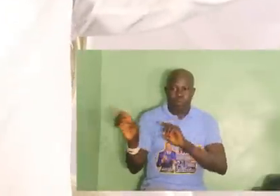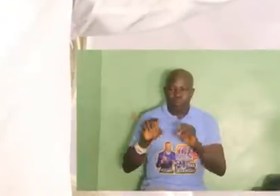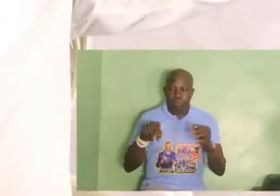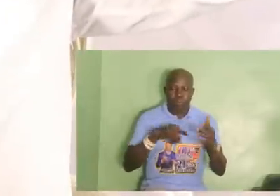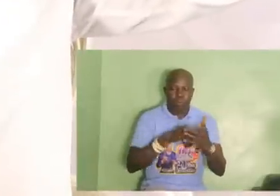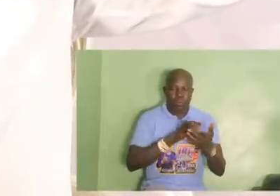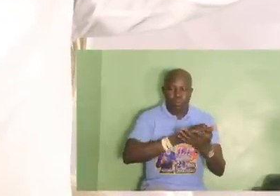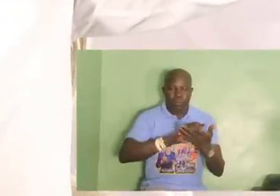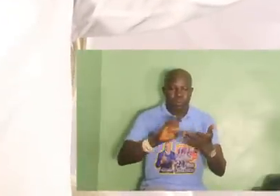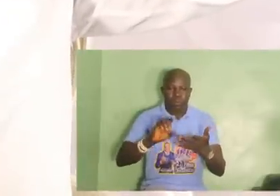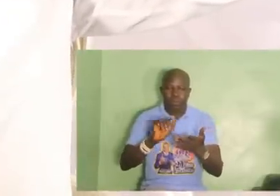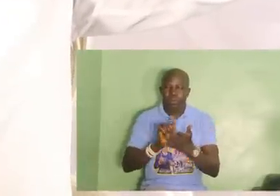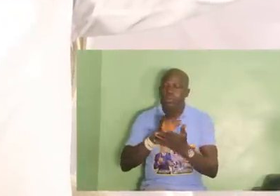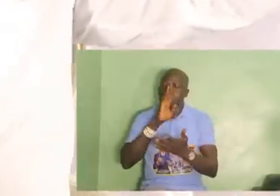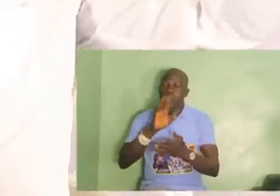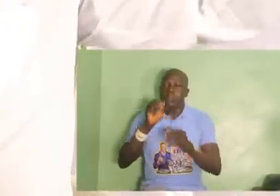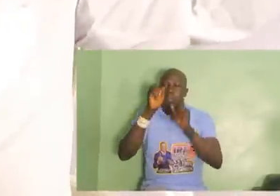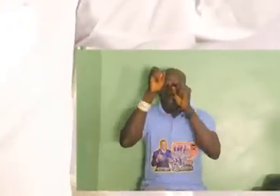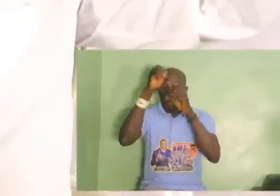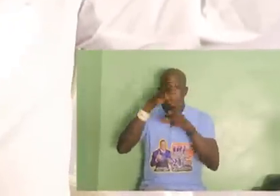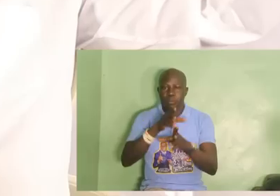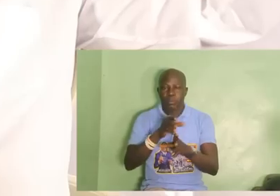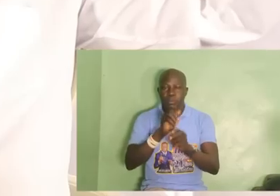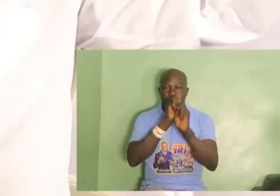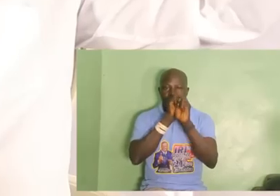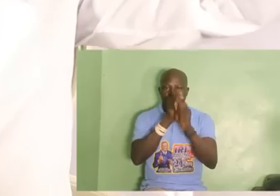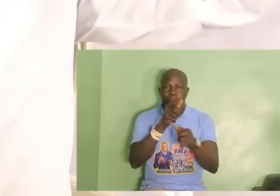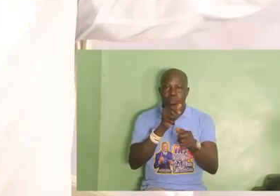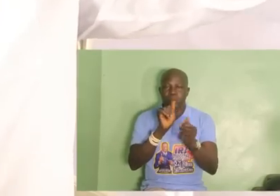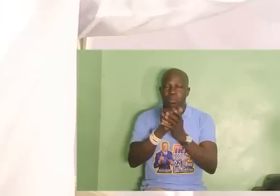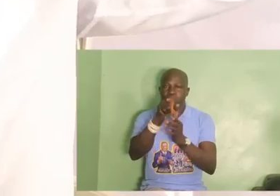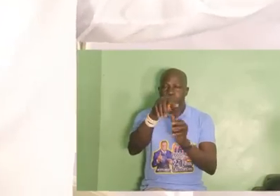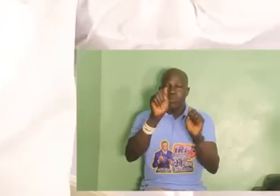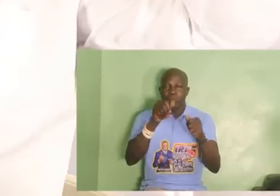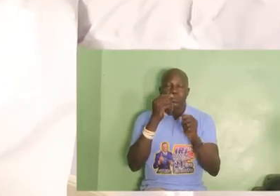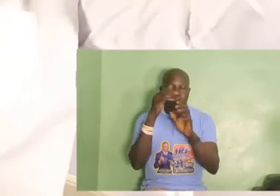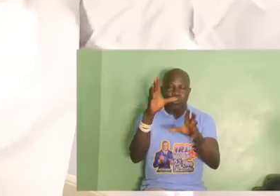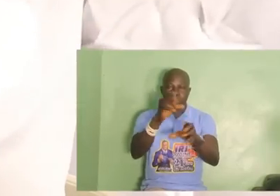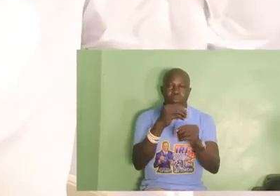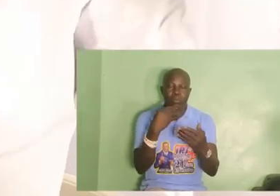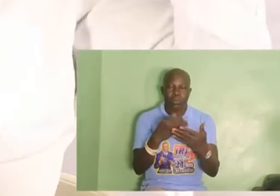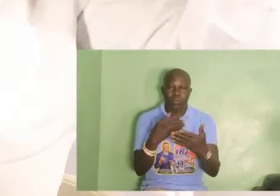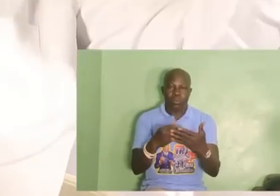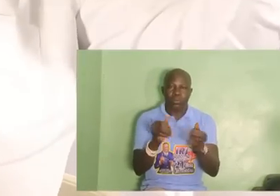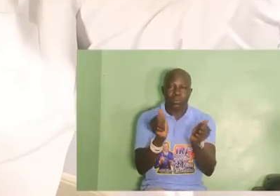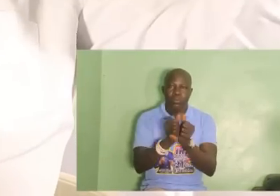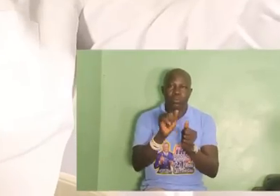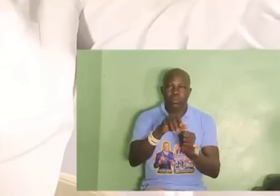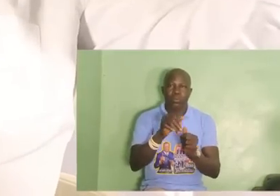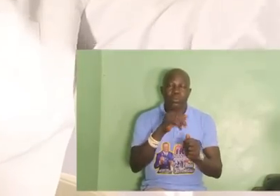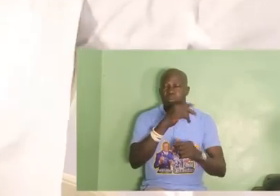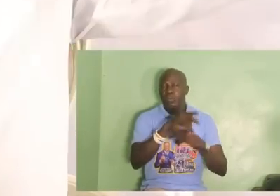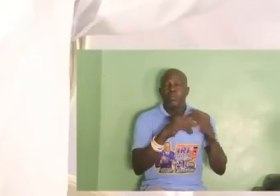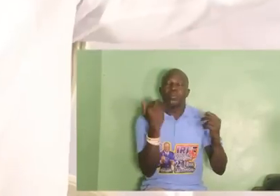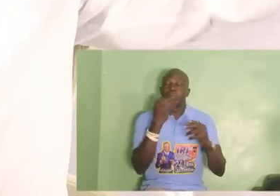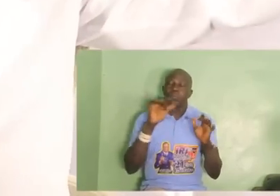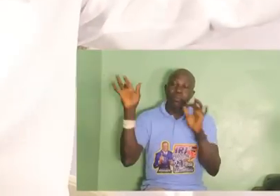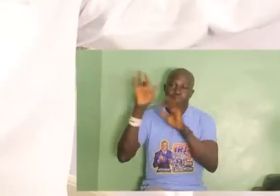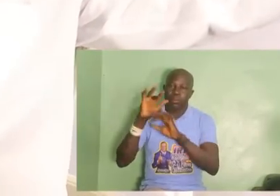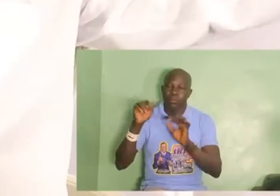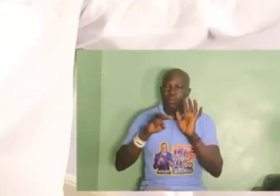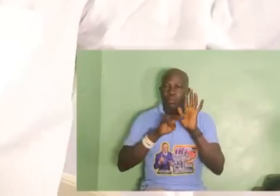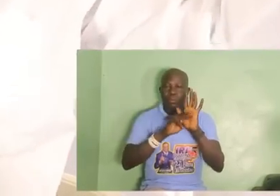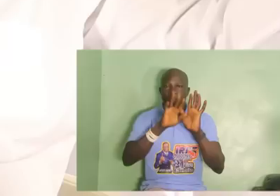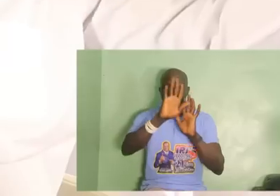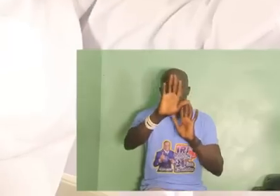je ki olorun alafia may god of peace ki o wa pelu gbogbo eniyan be with everyone gbogbo ohun mi that